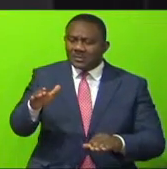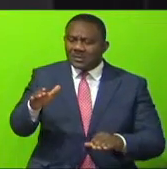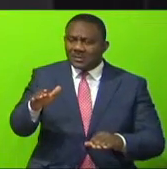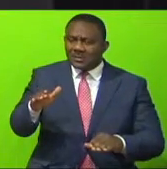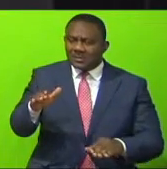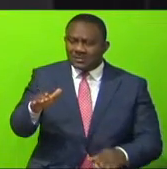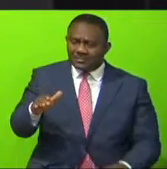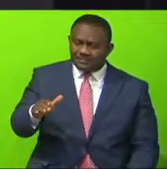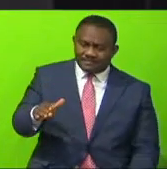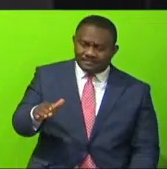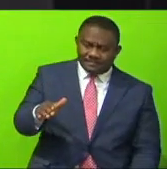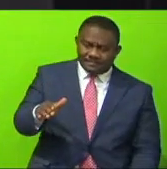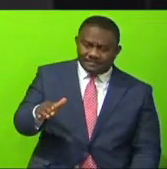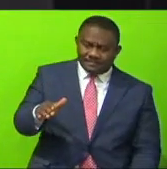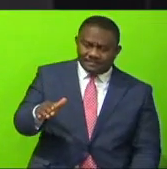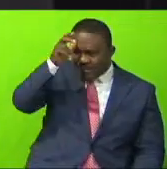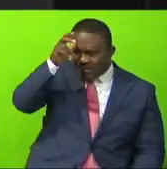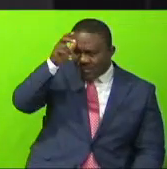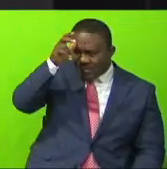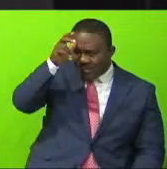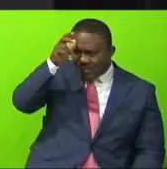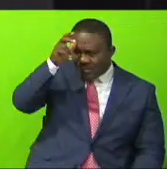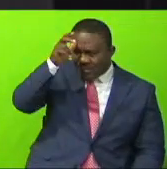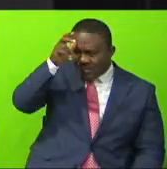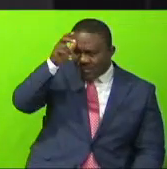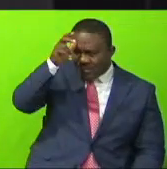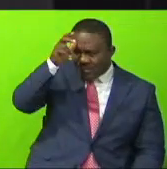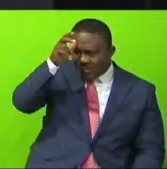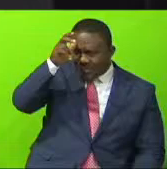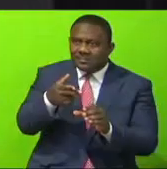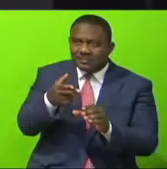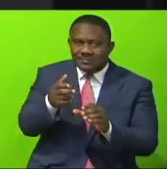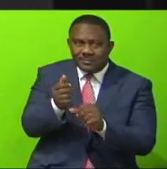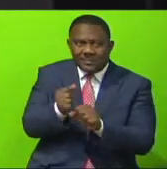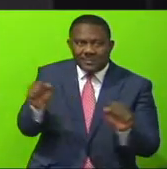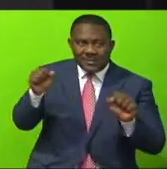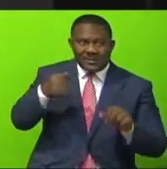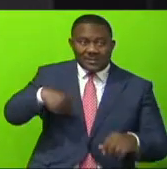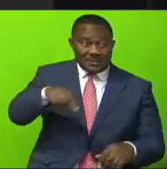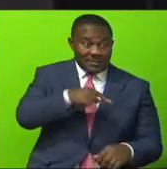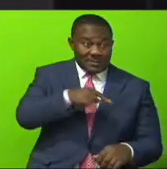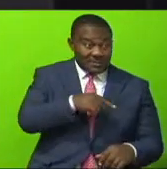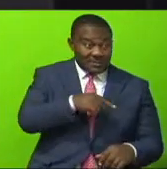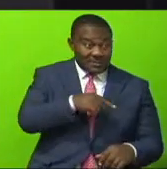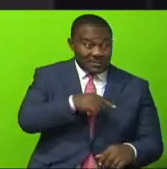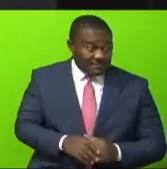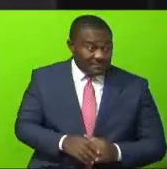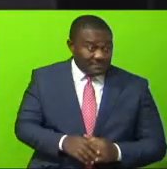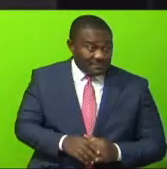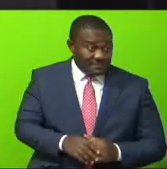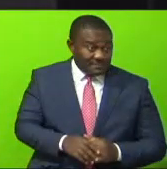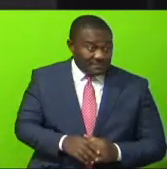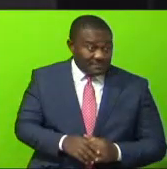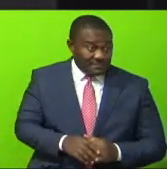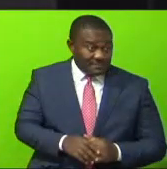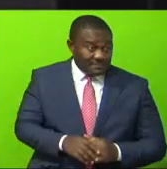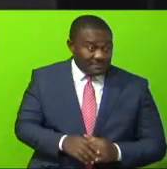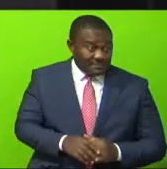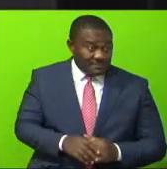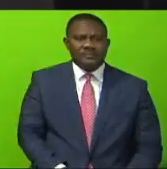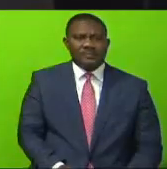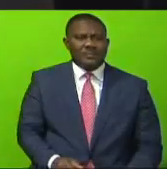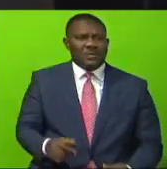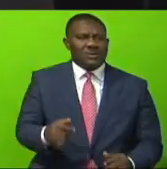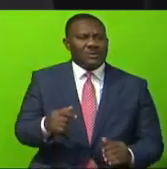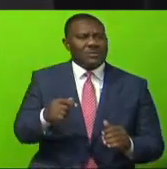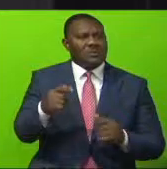Oh, that is a very serious statement. Today, I'm hearing for the first time that if you want to have majority in Parliament,